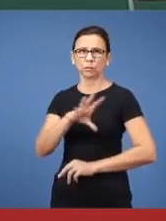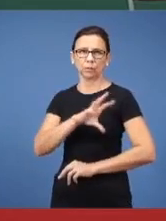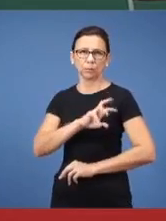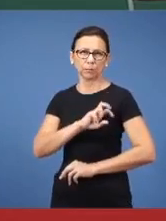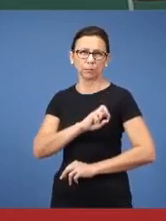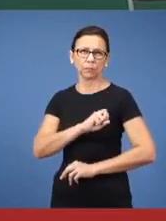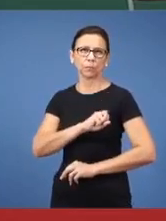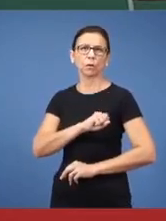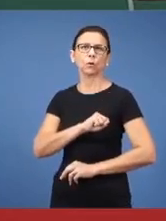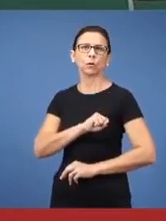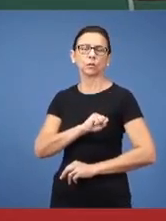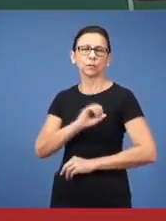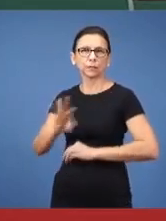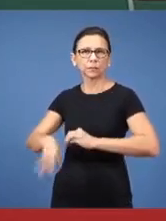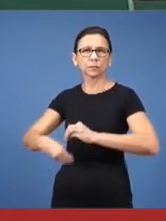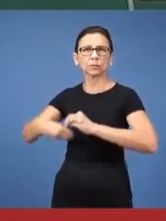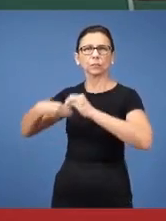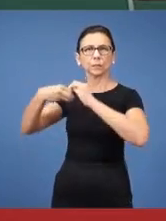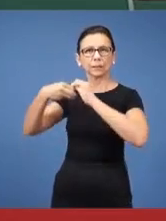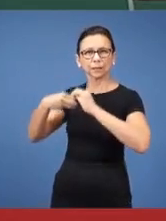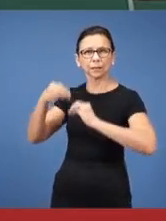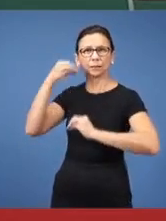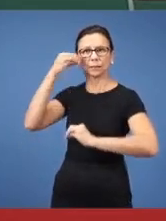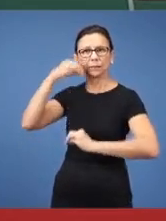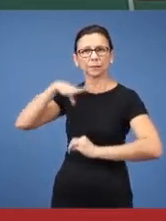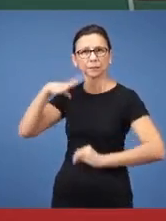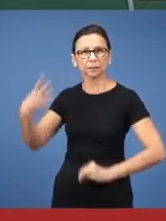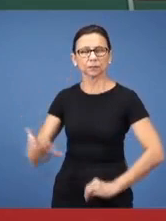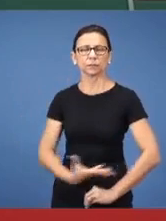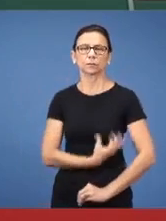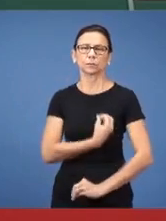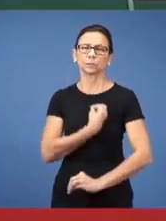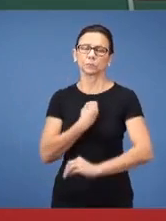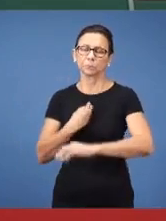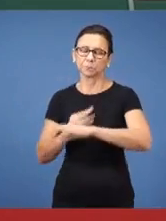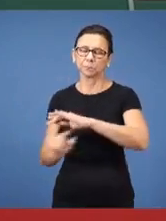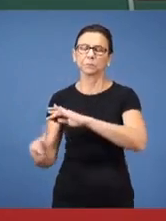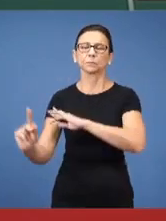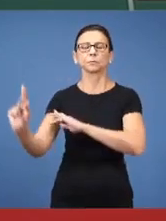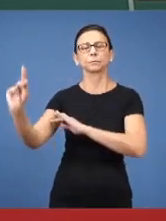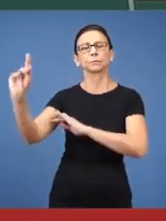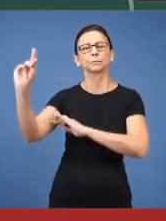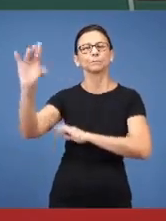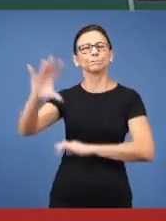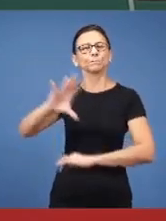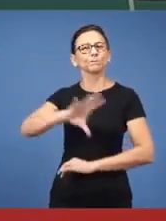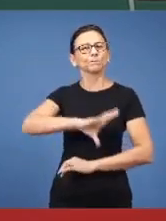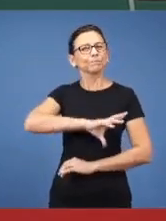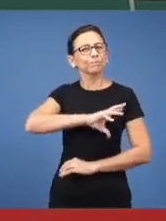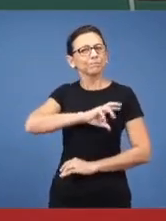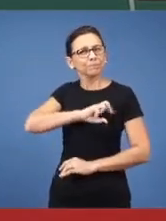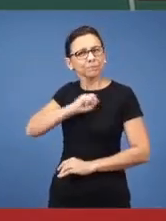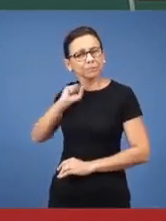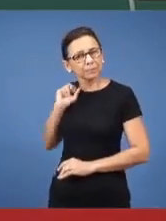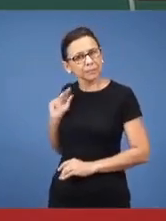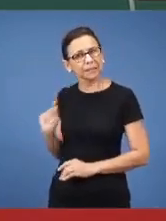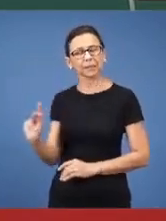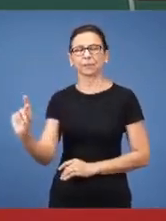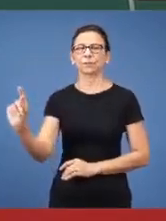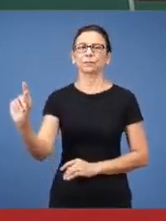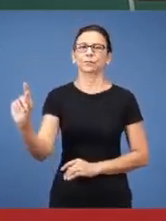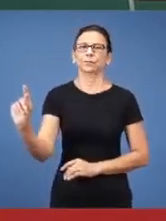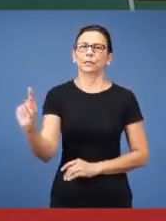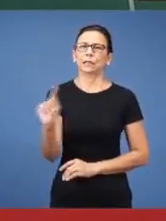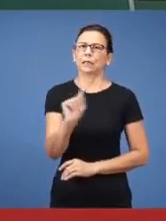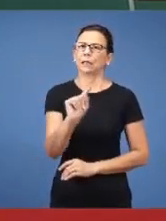that will be completed in the experience of salvation that will lead to eternal life. This is a love which